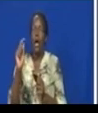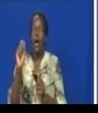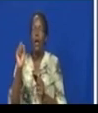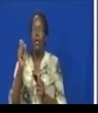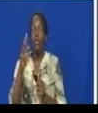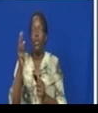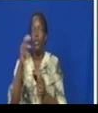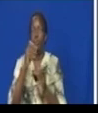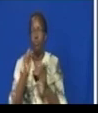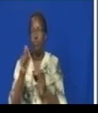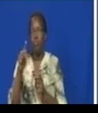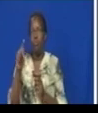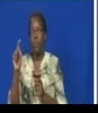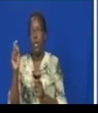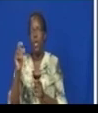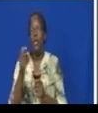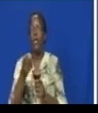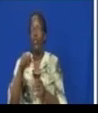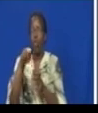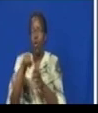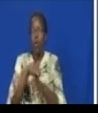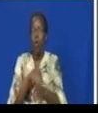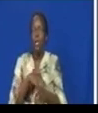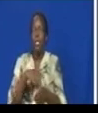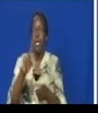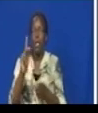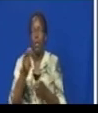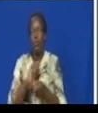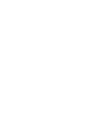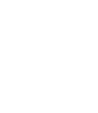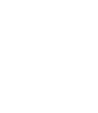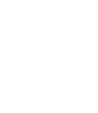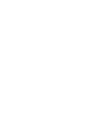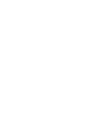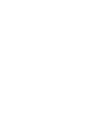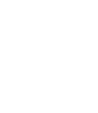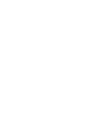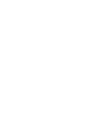as its direction keeps changing, we consider that velocity to be